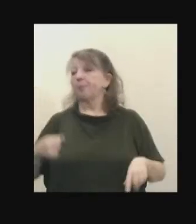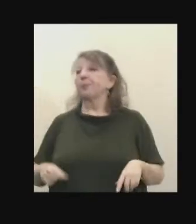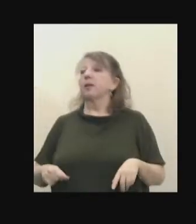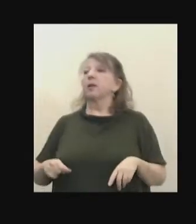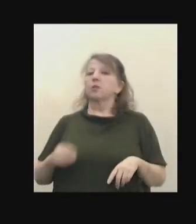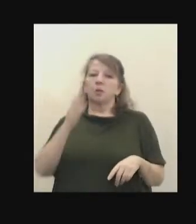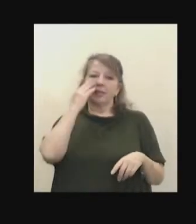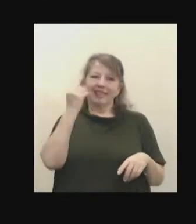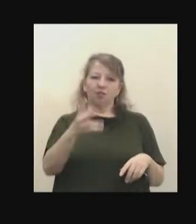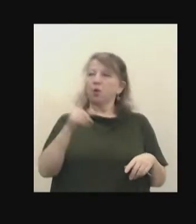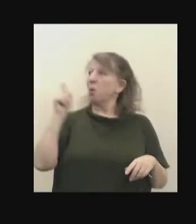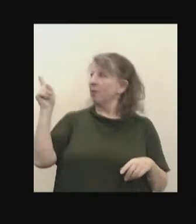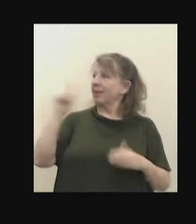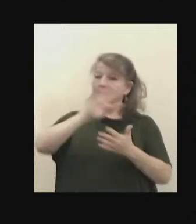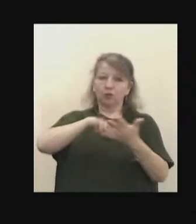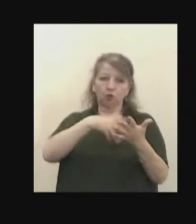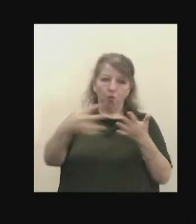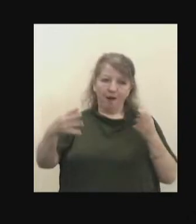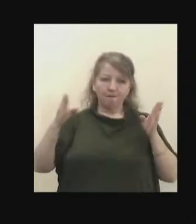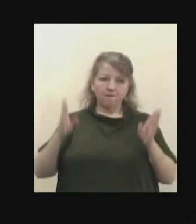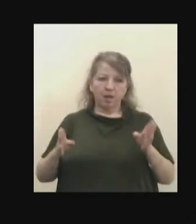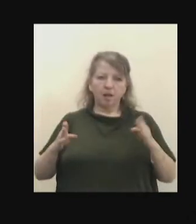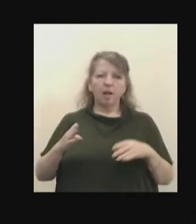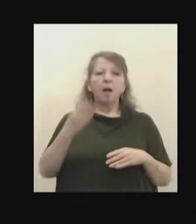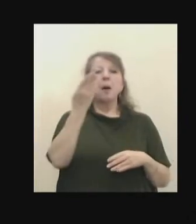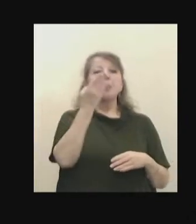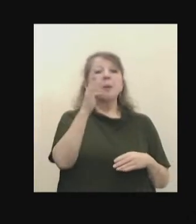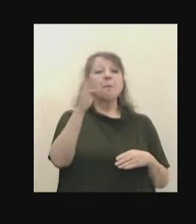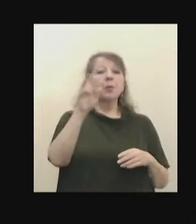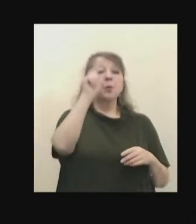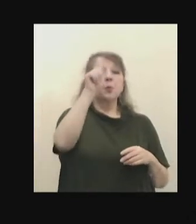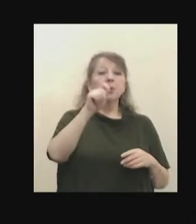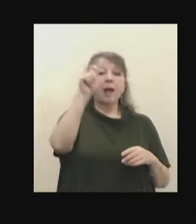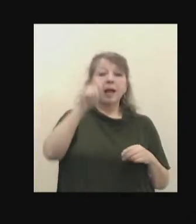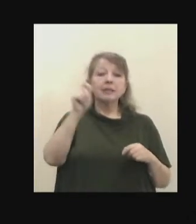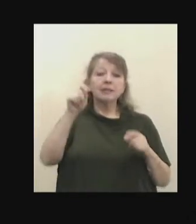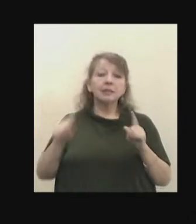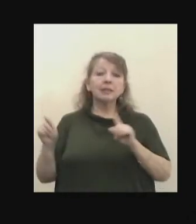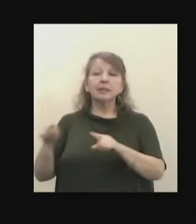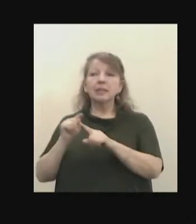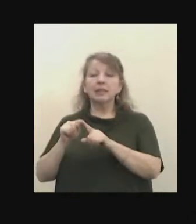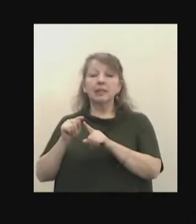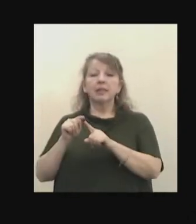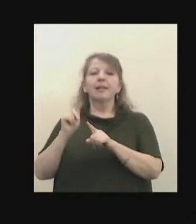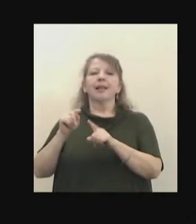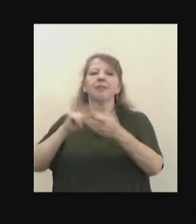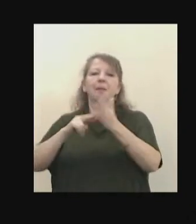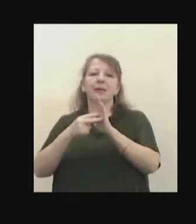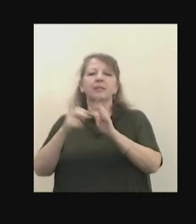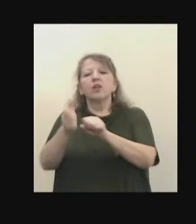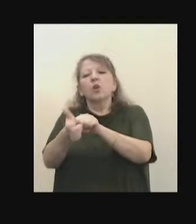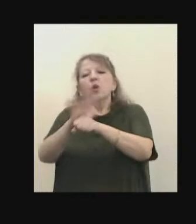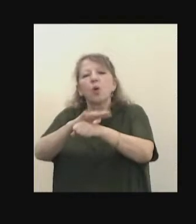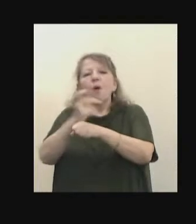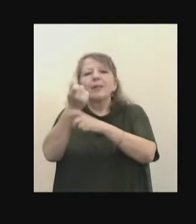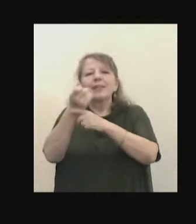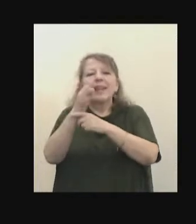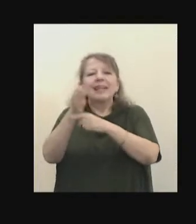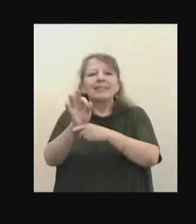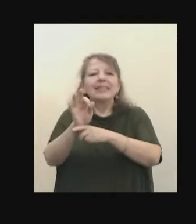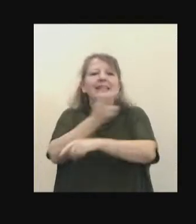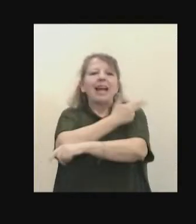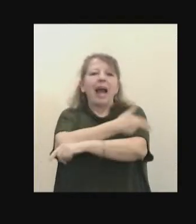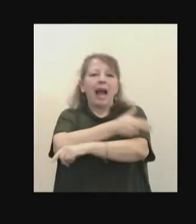this graph means, so the blue dots mean that corresponds to the COVID-19 hospital